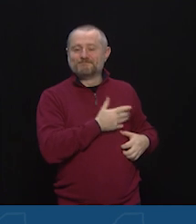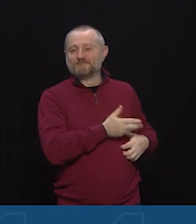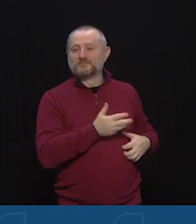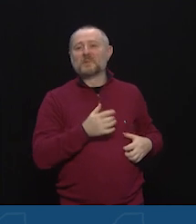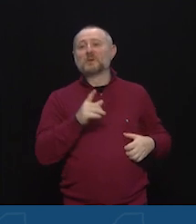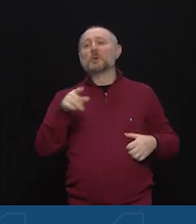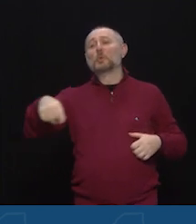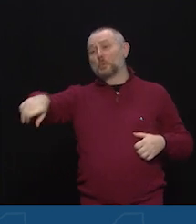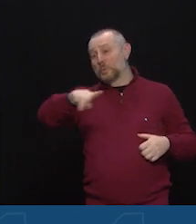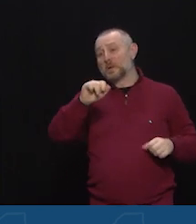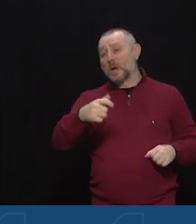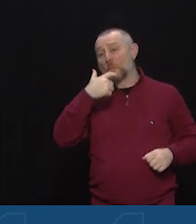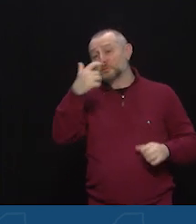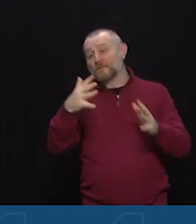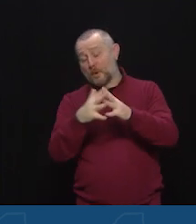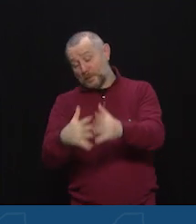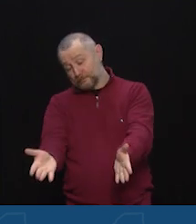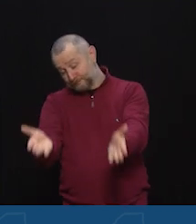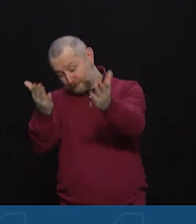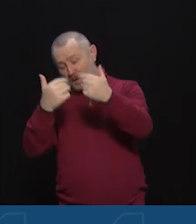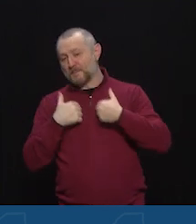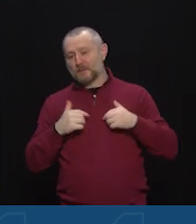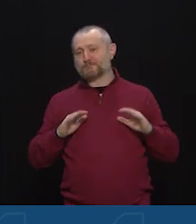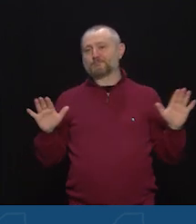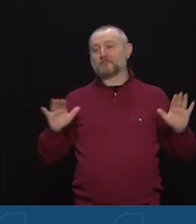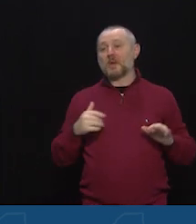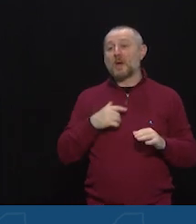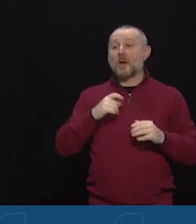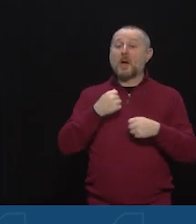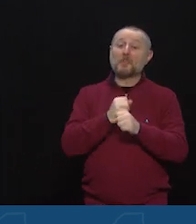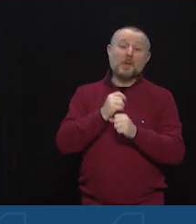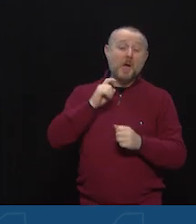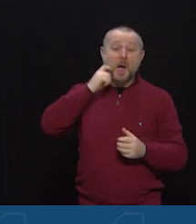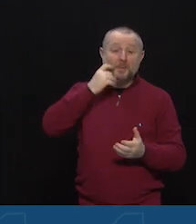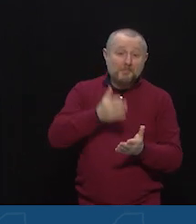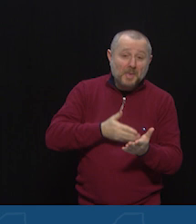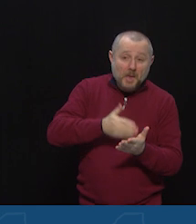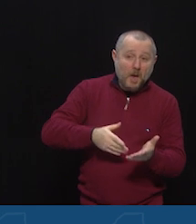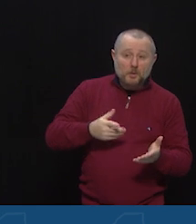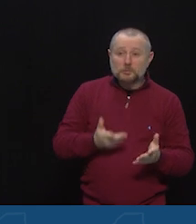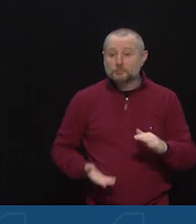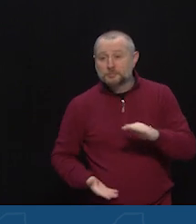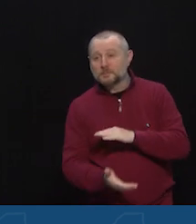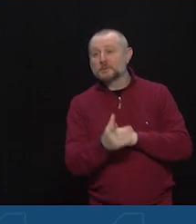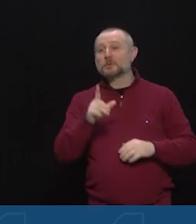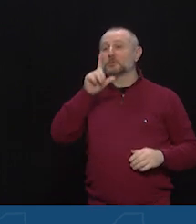some Netflix. Make some apple pies. Make some chicken chili while you watch the games. What I usually do. So you just